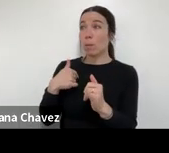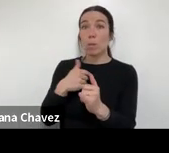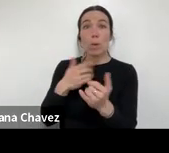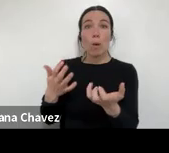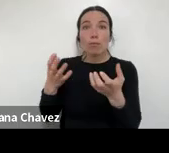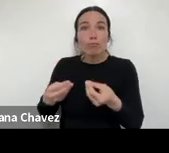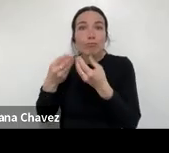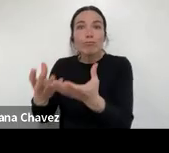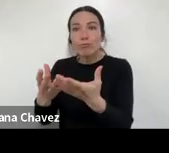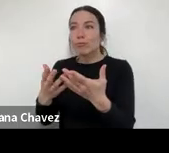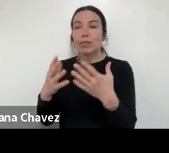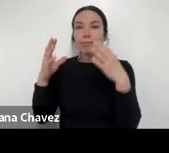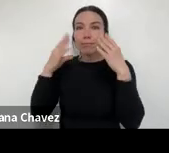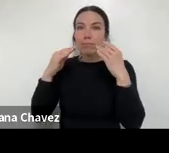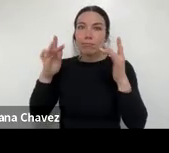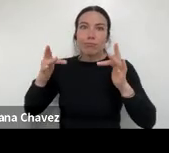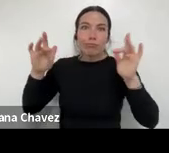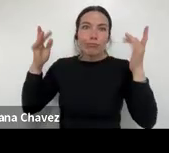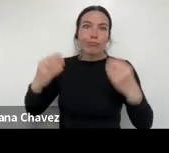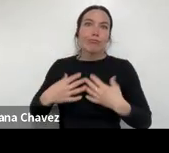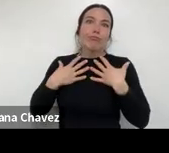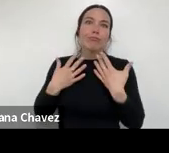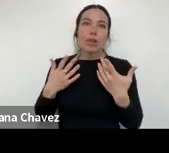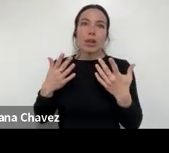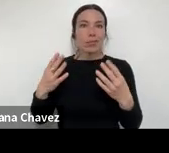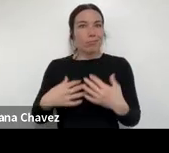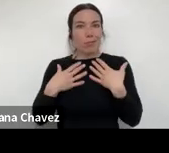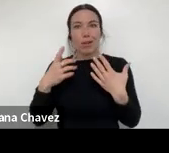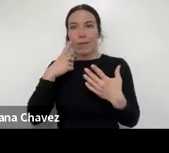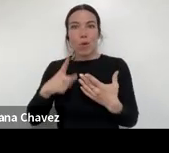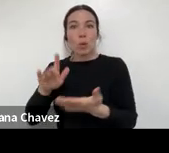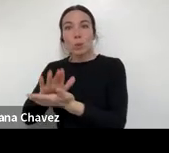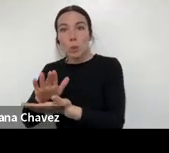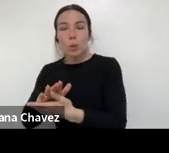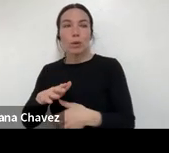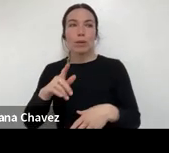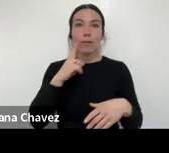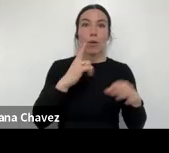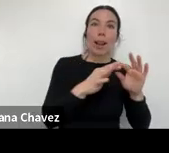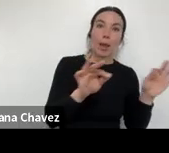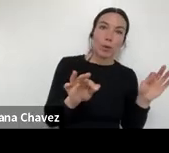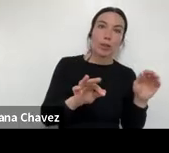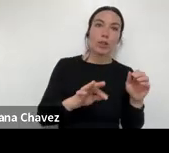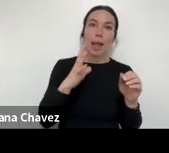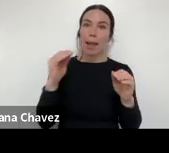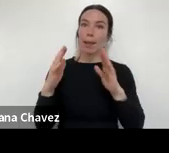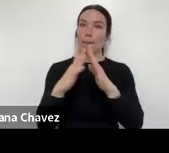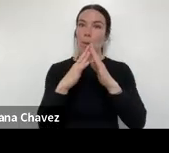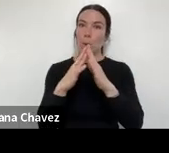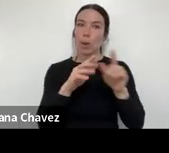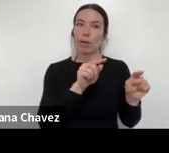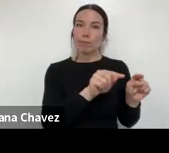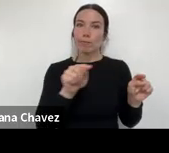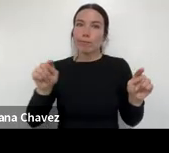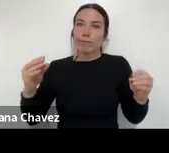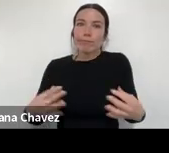be enriching from the academic point of view, from the language point of view, but also from the community point of view, from the